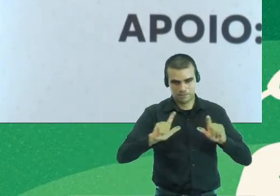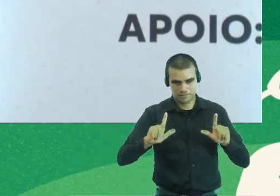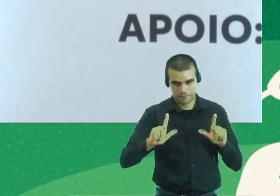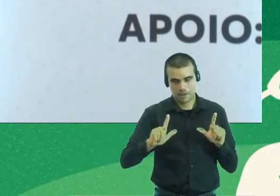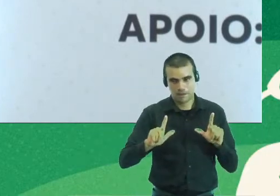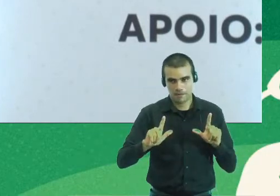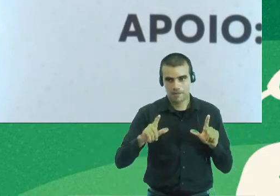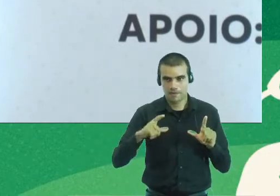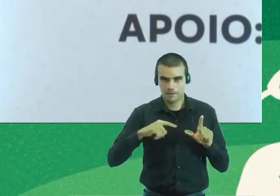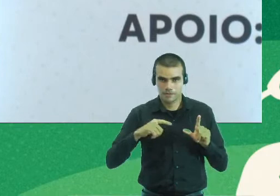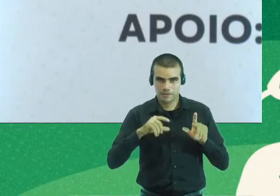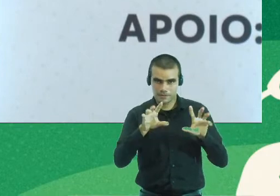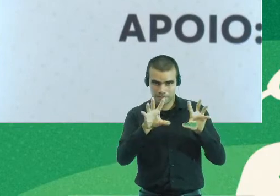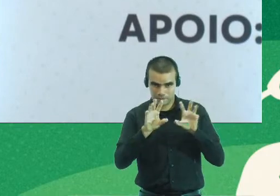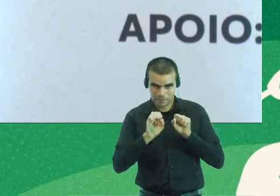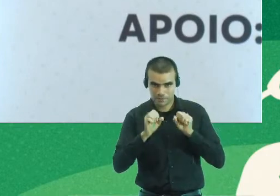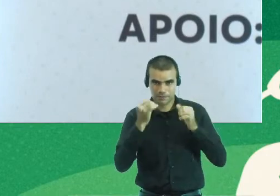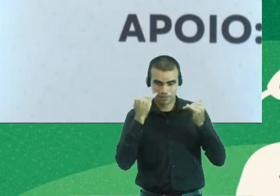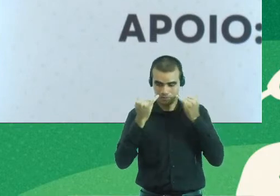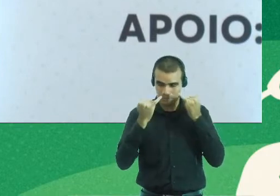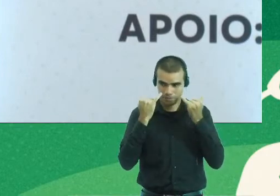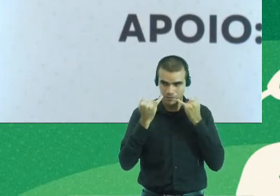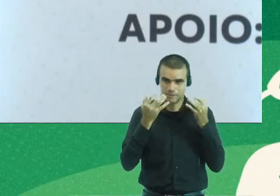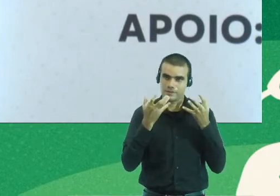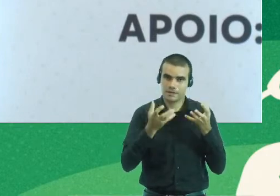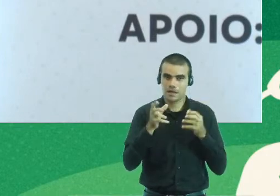get the data I need instead of using the